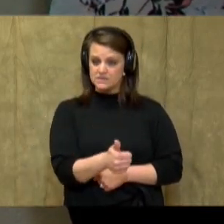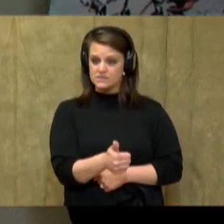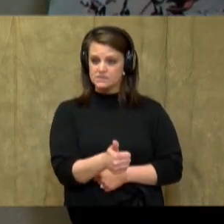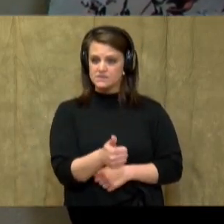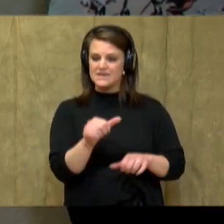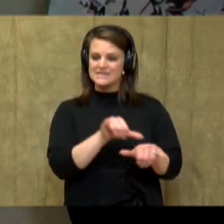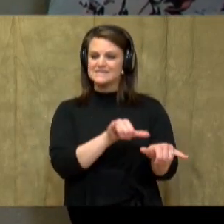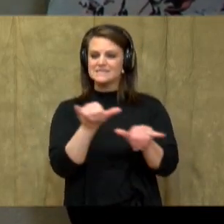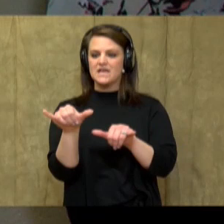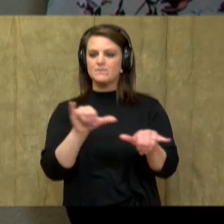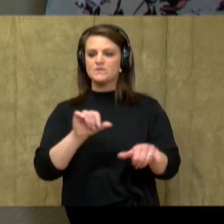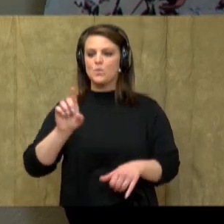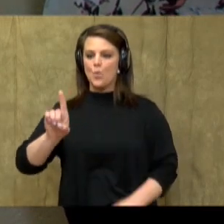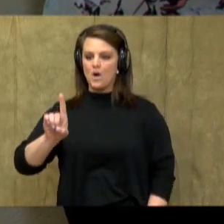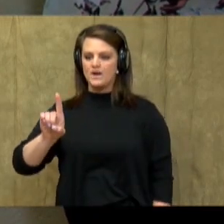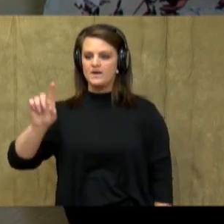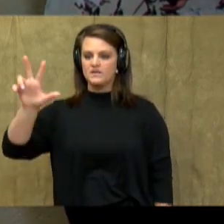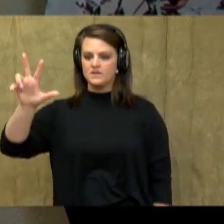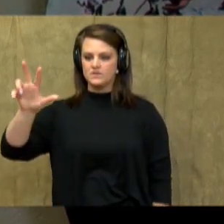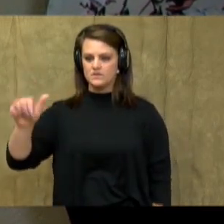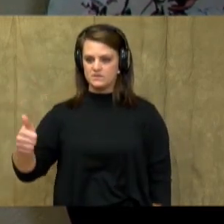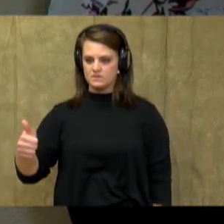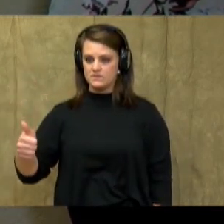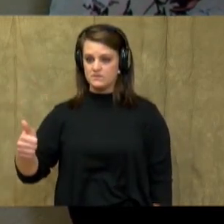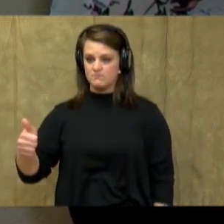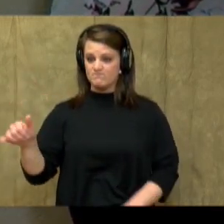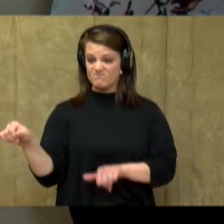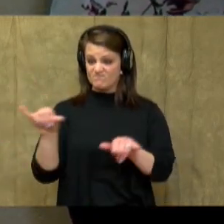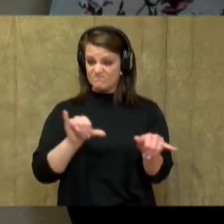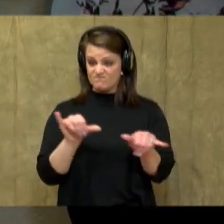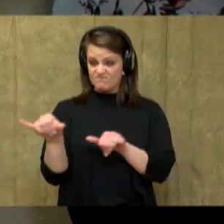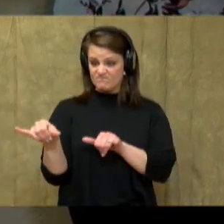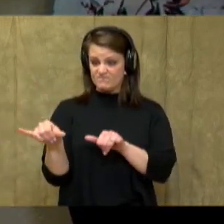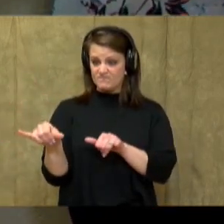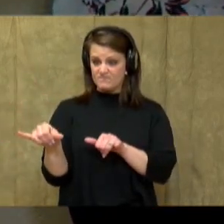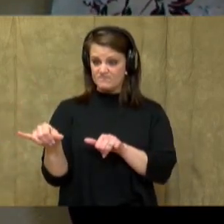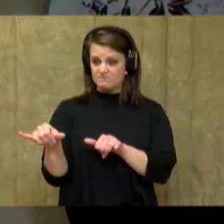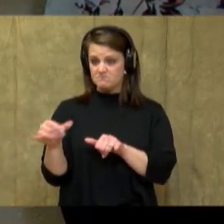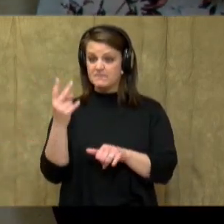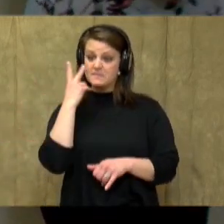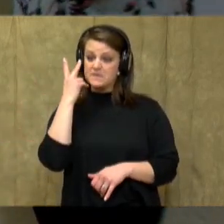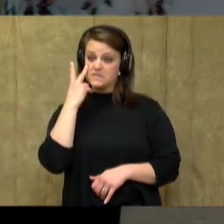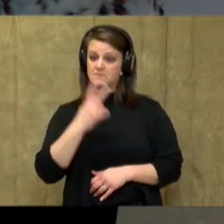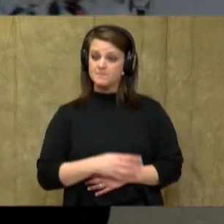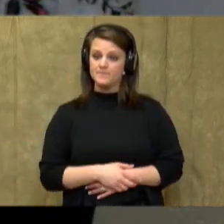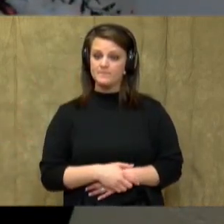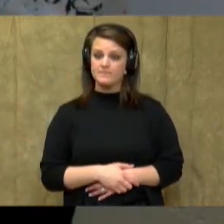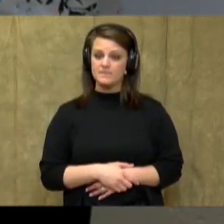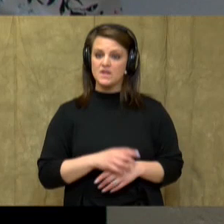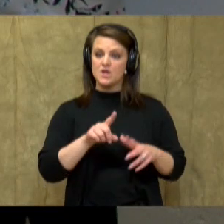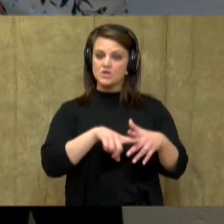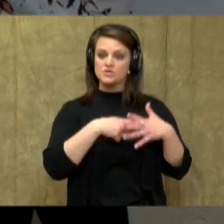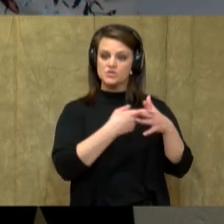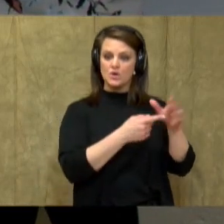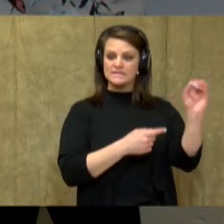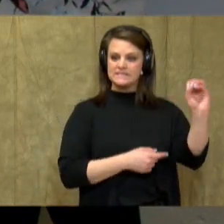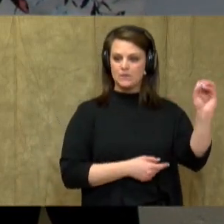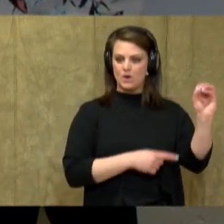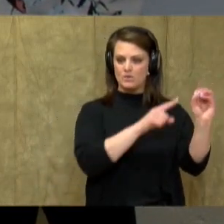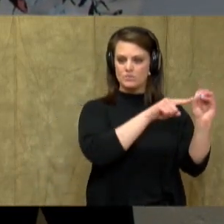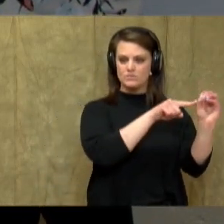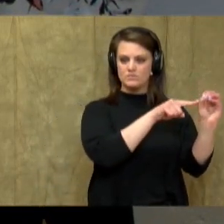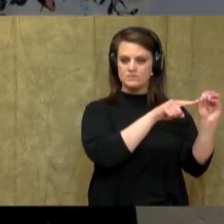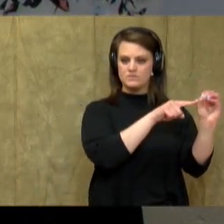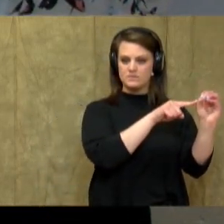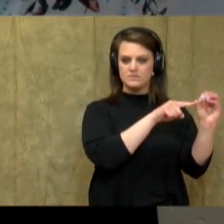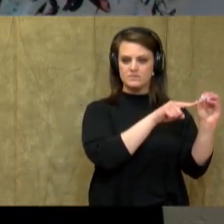13/10 the same thing as 1 3/10? Let's see. I'm going to start at 0 and I'm going to count to this